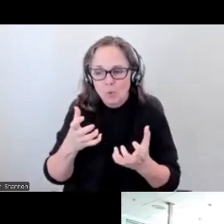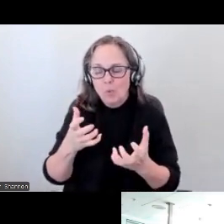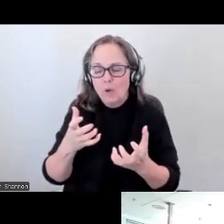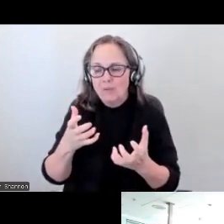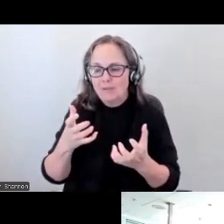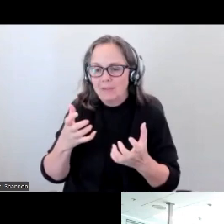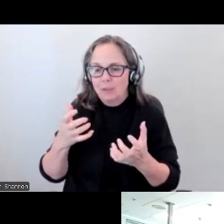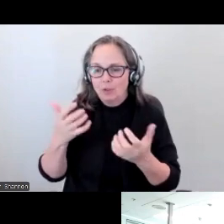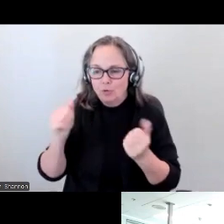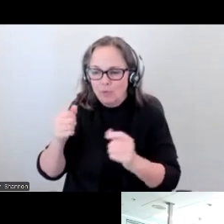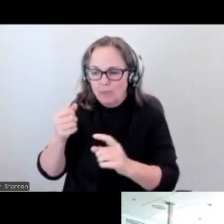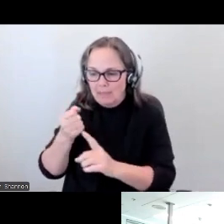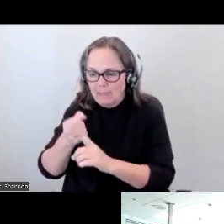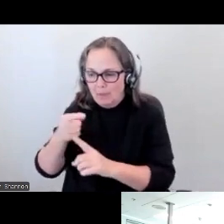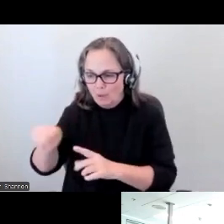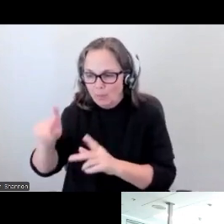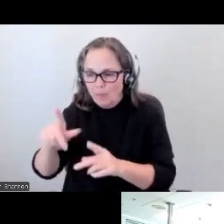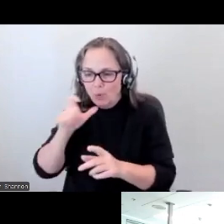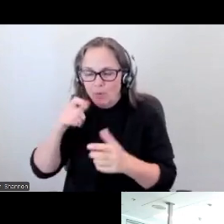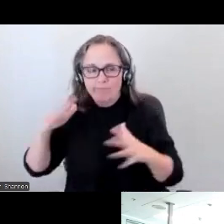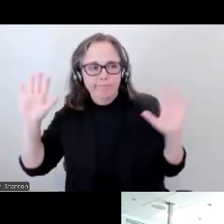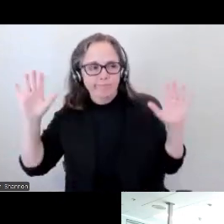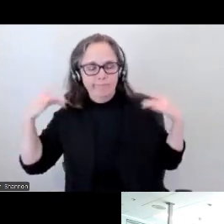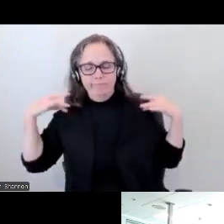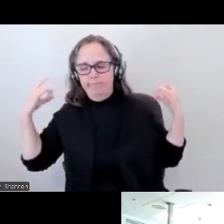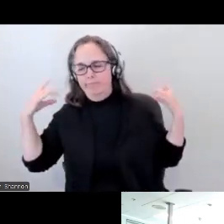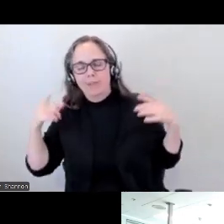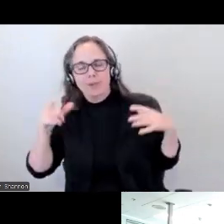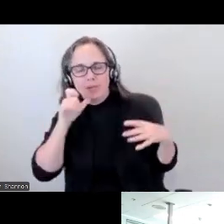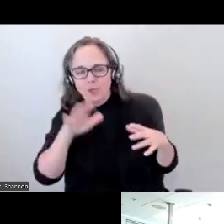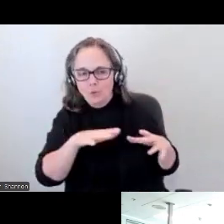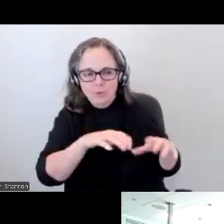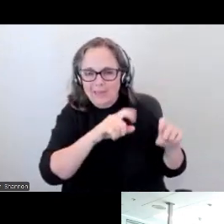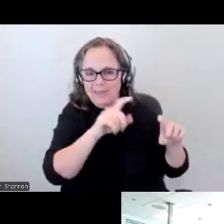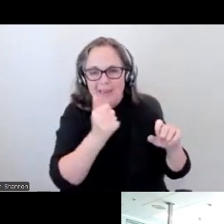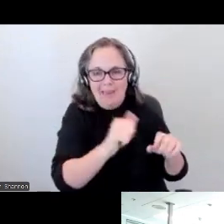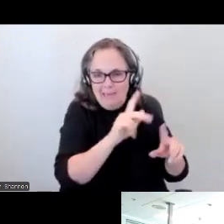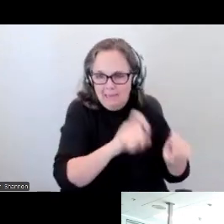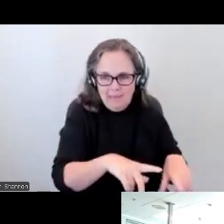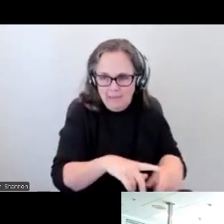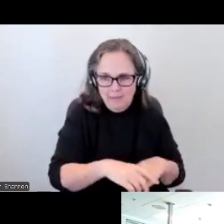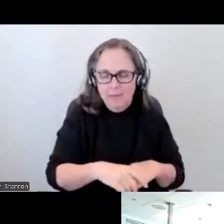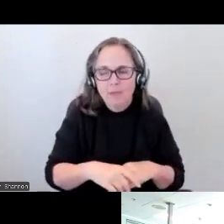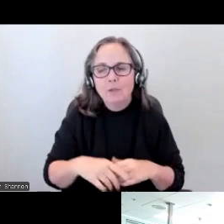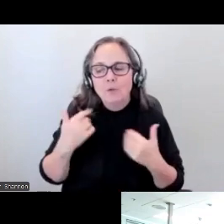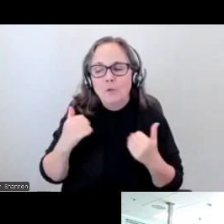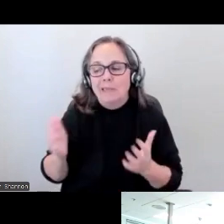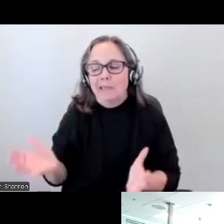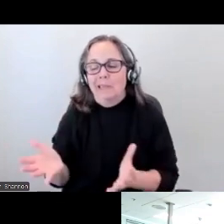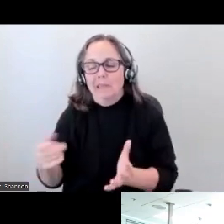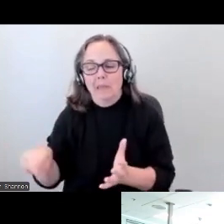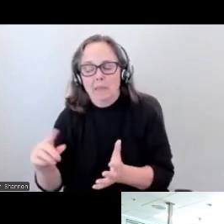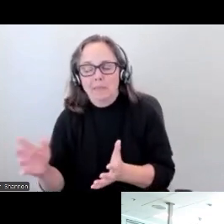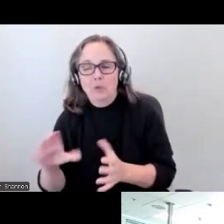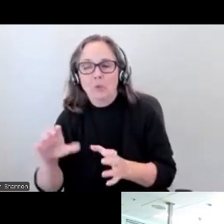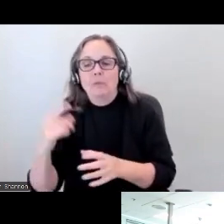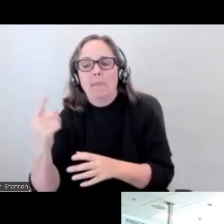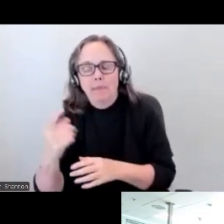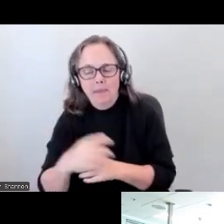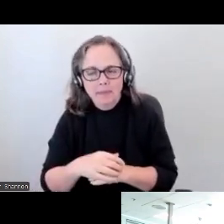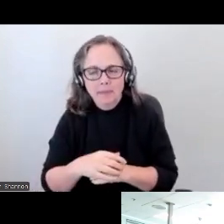just not doing anything. They're not. They're not doing the Cologuards, and sometimes if there is a drawback